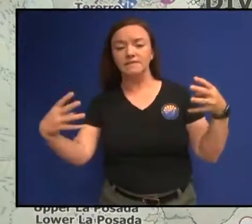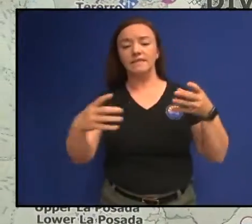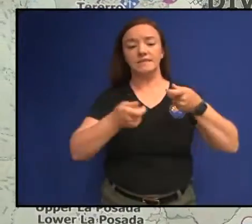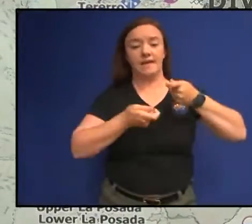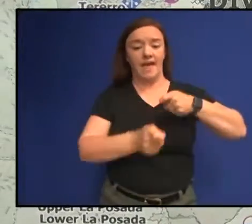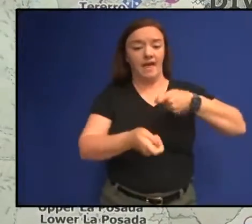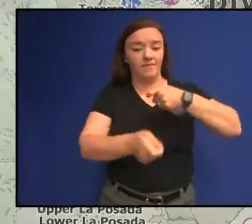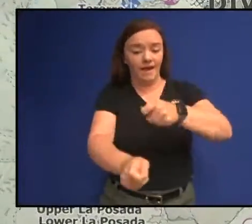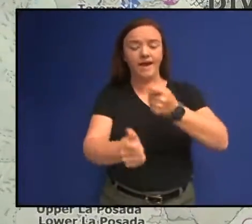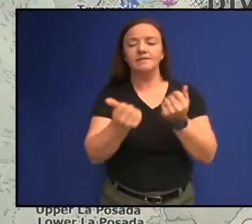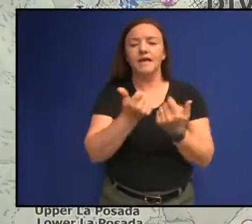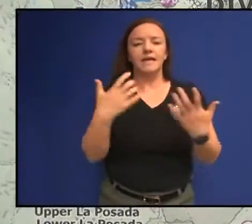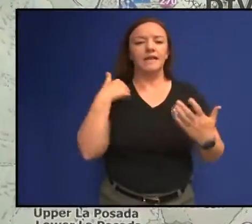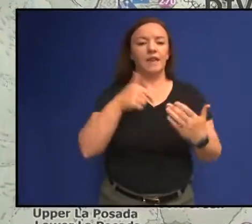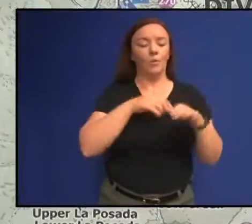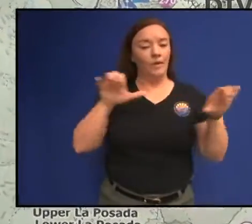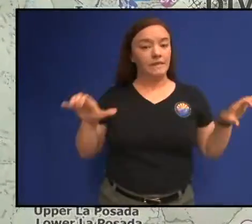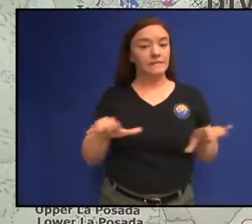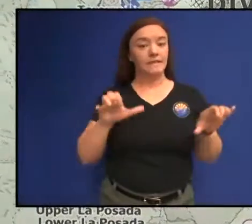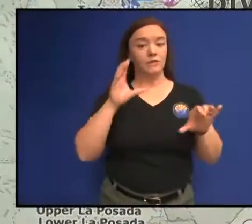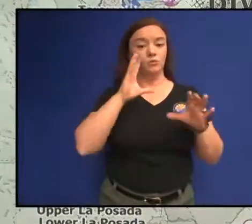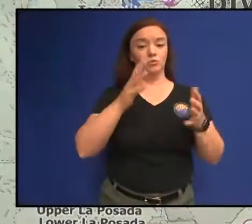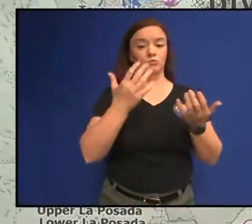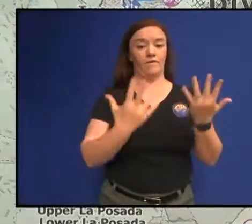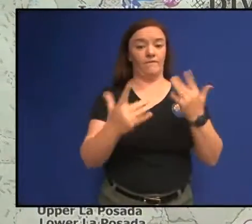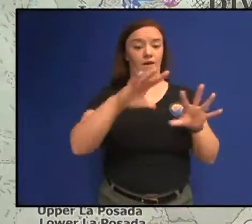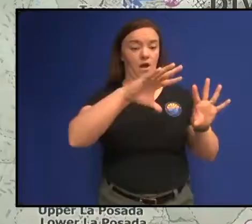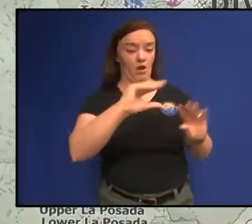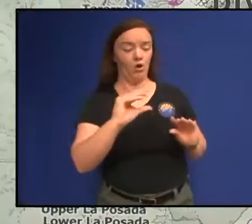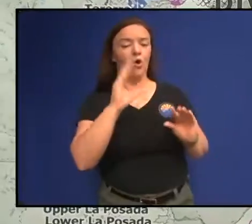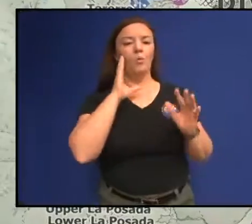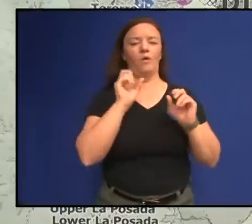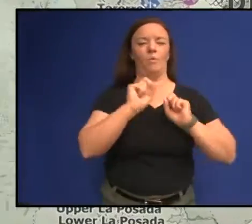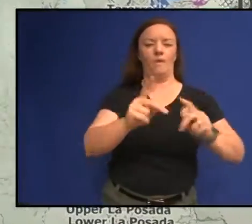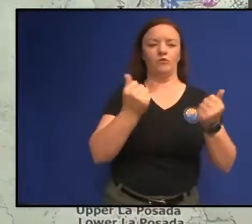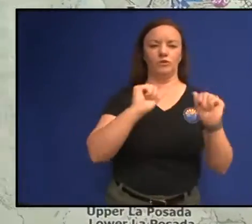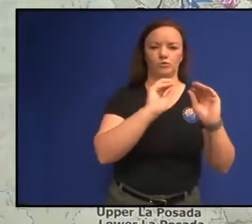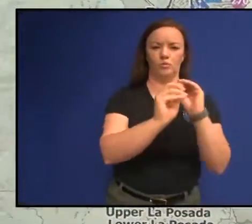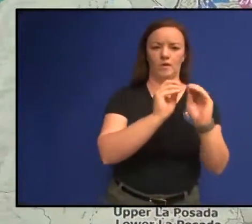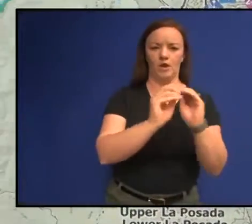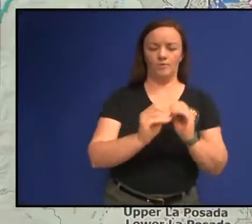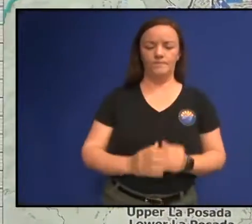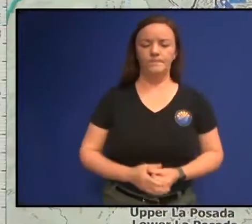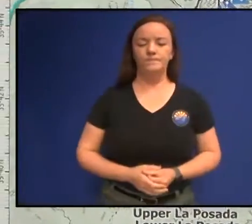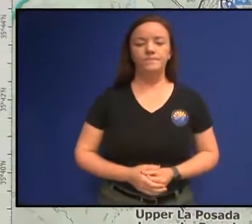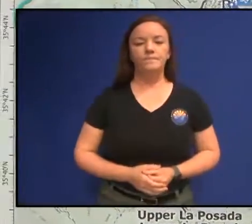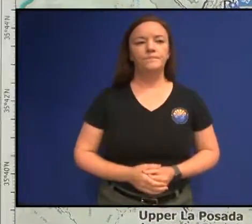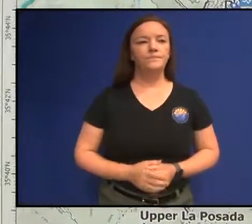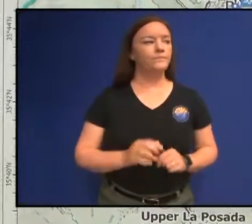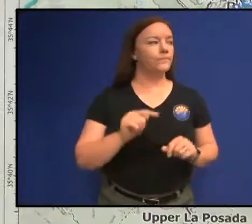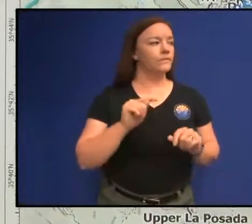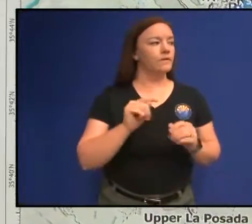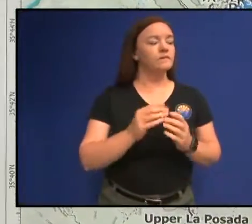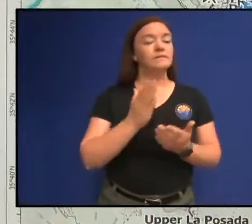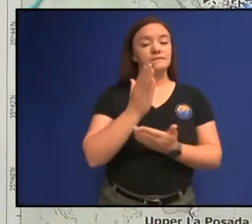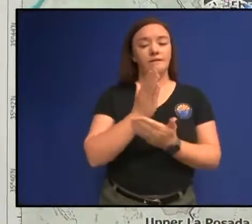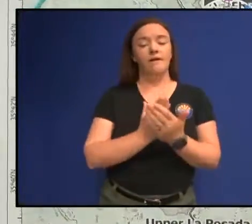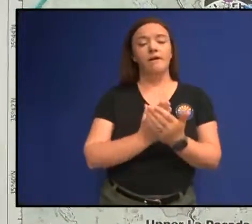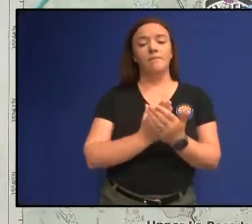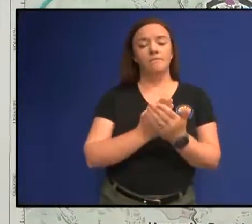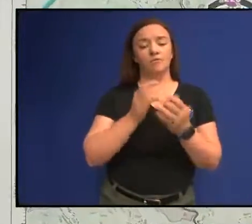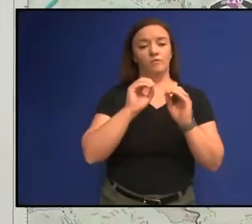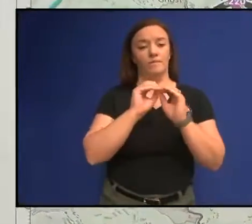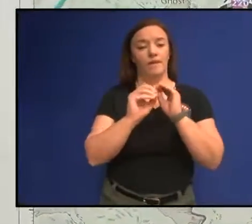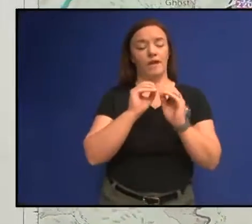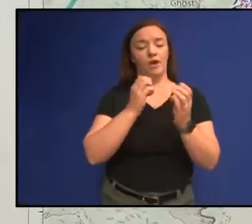was created during our suppression efforts. As we move around the fire, we're starting to get some of that repair equipment moving around over